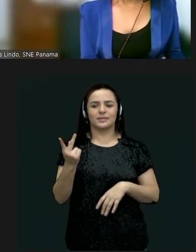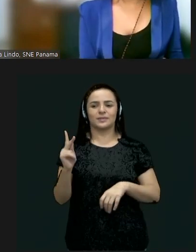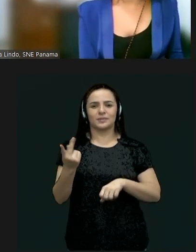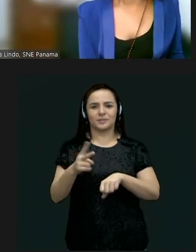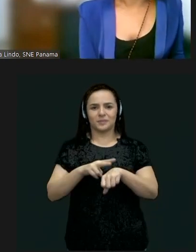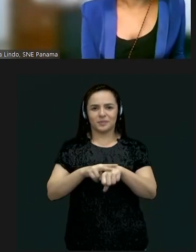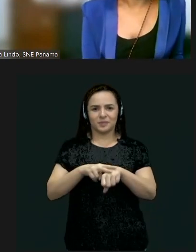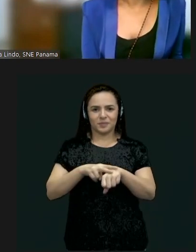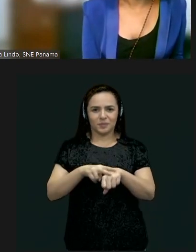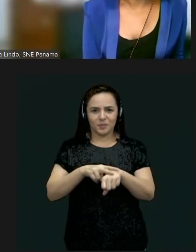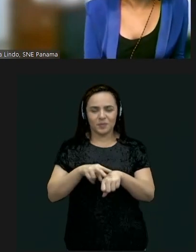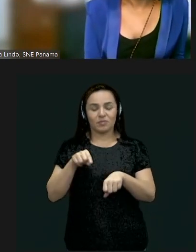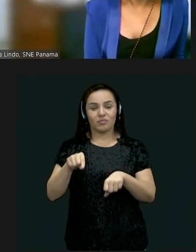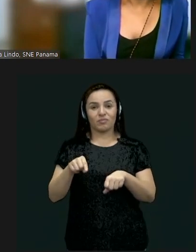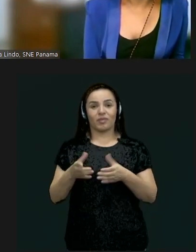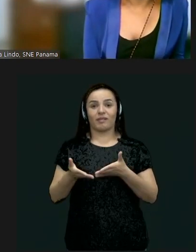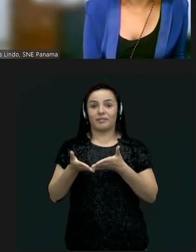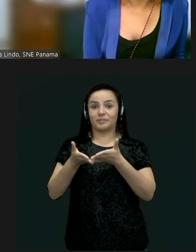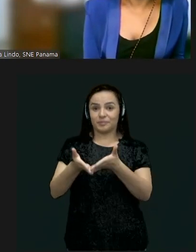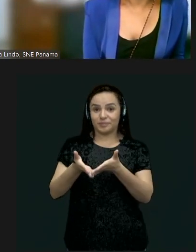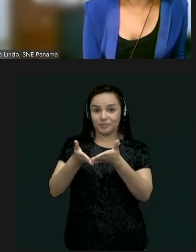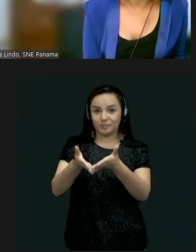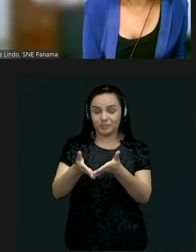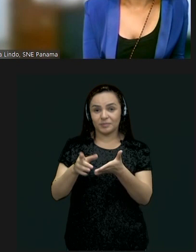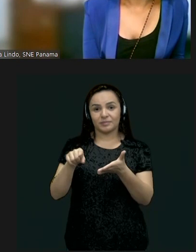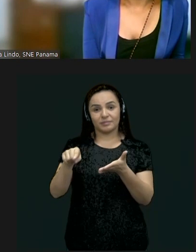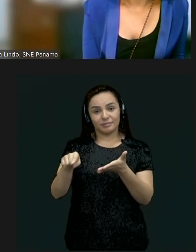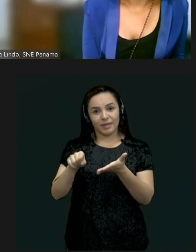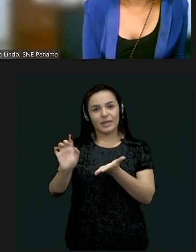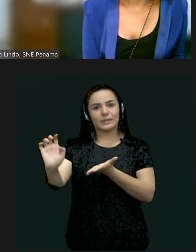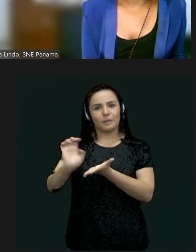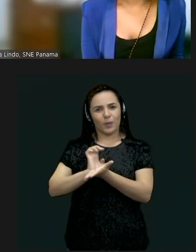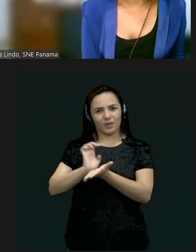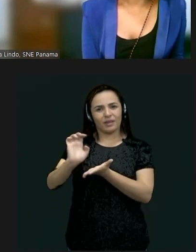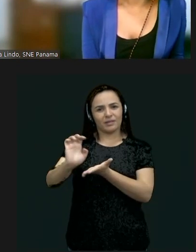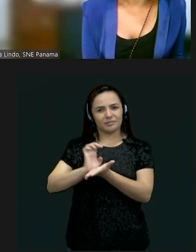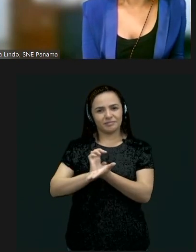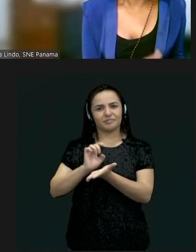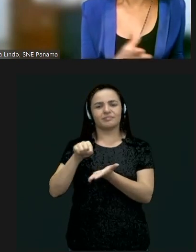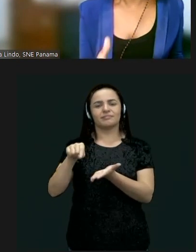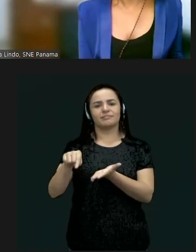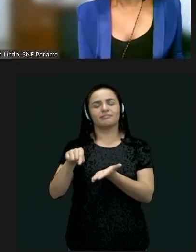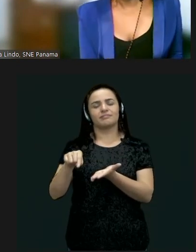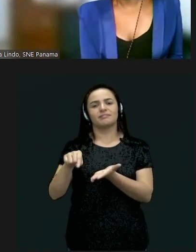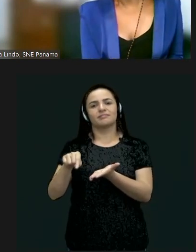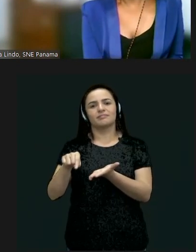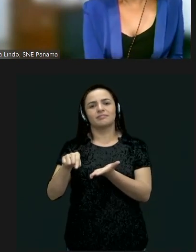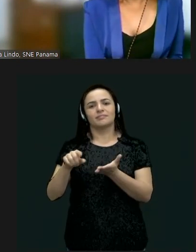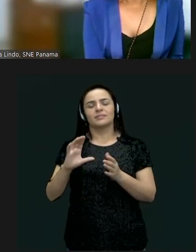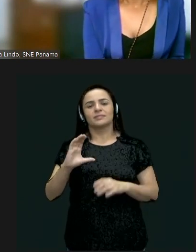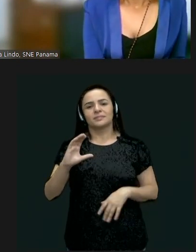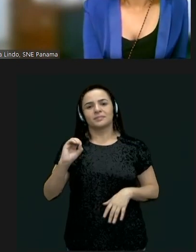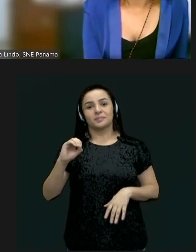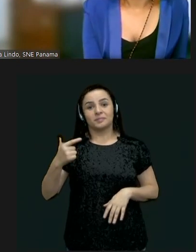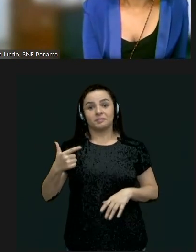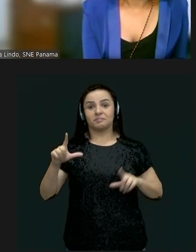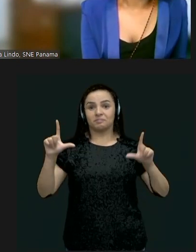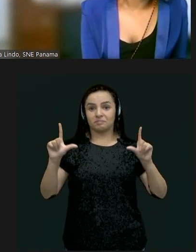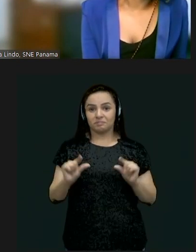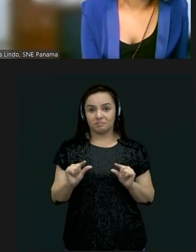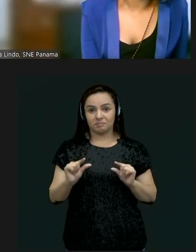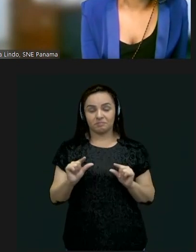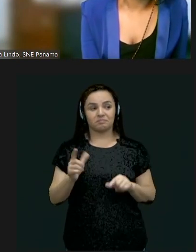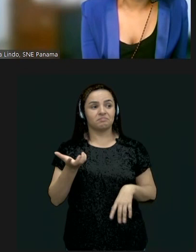green hydrogen have to reduce the amount of carbon that is going to be